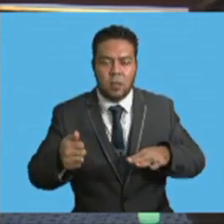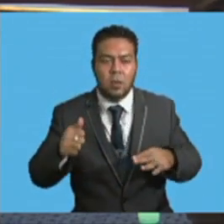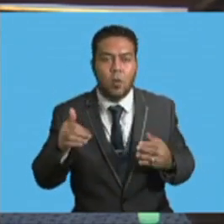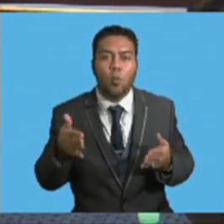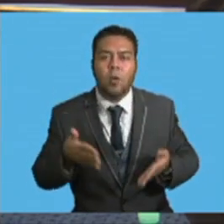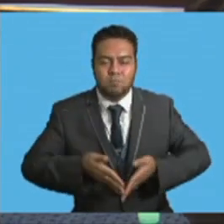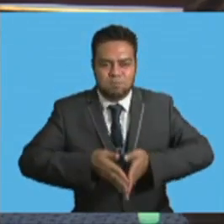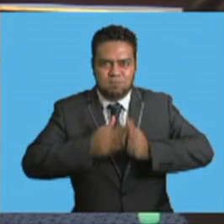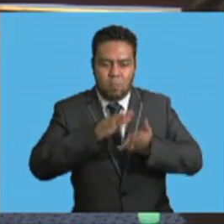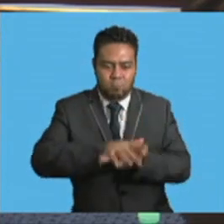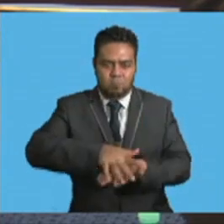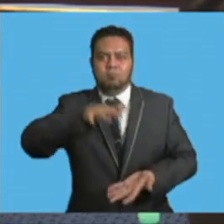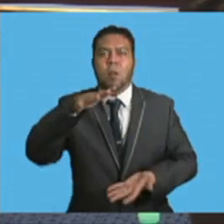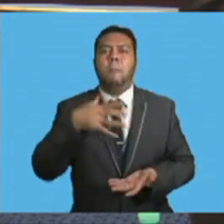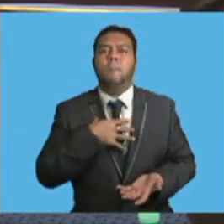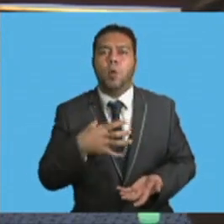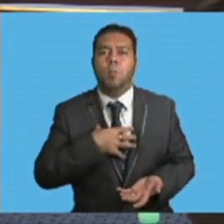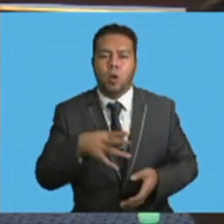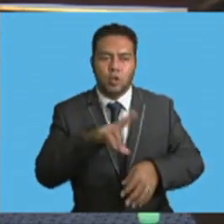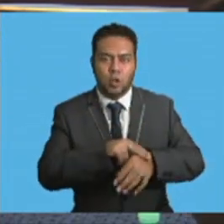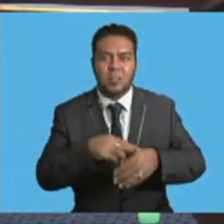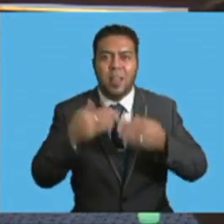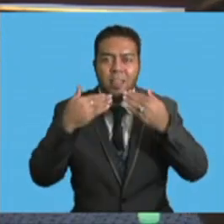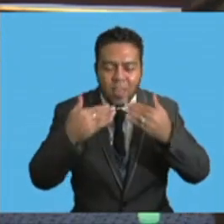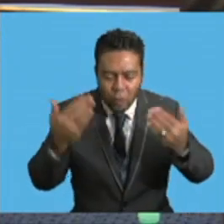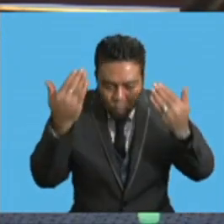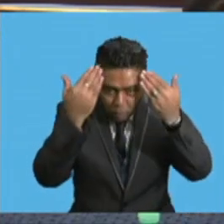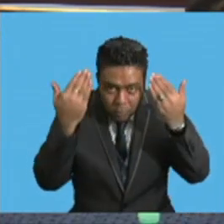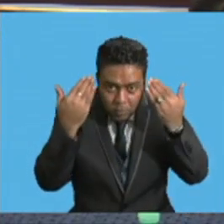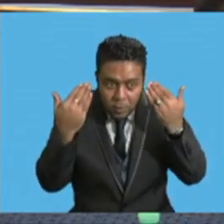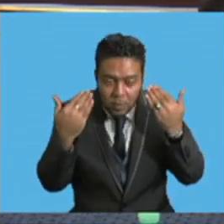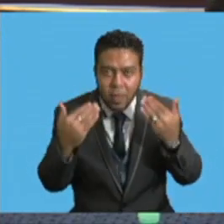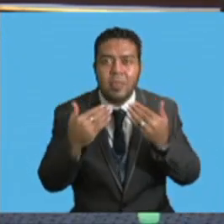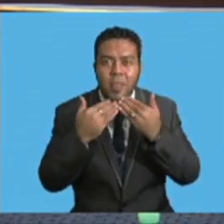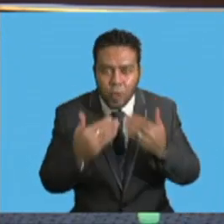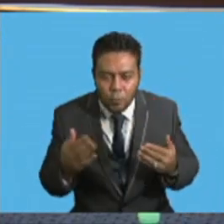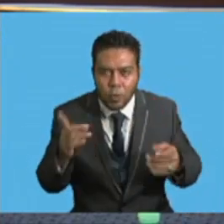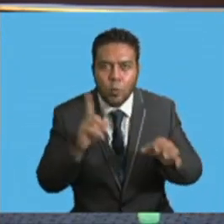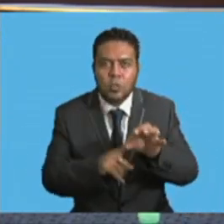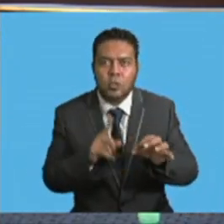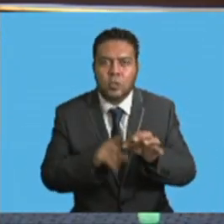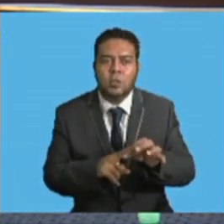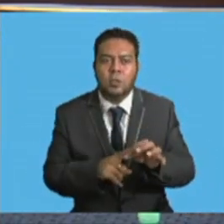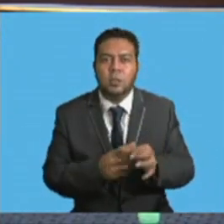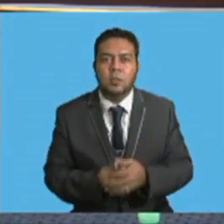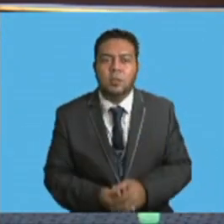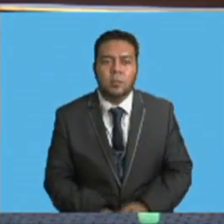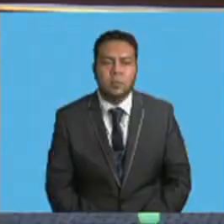significant numbers of doctors. Thank you very much, Honorable Speaker. Thank you for the question.